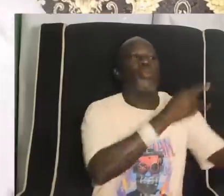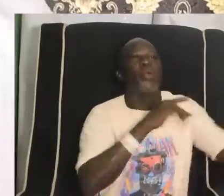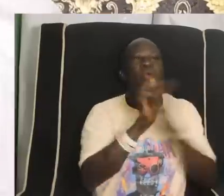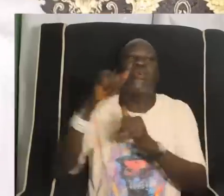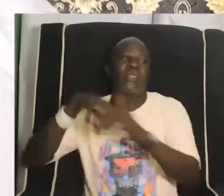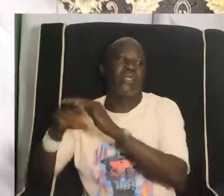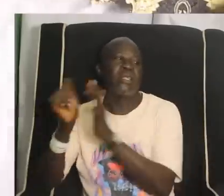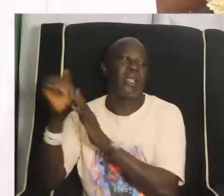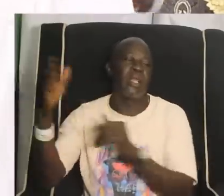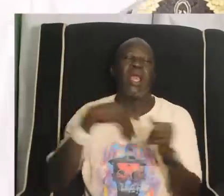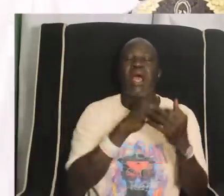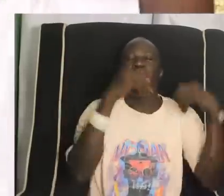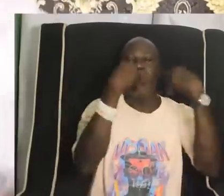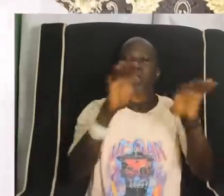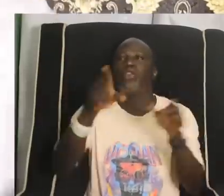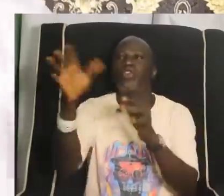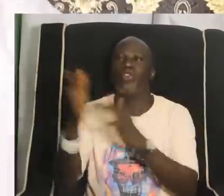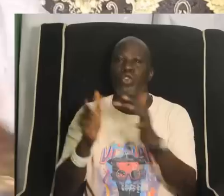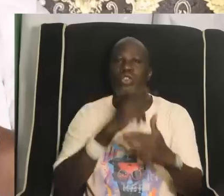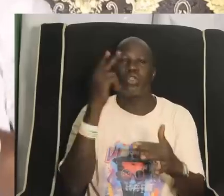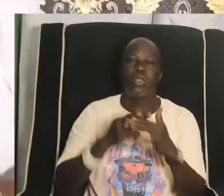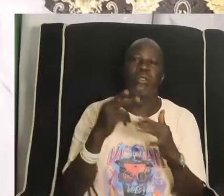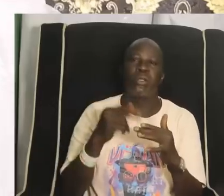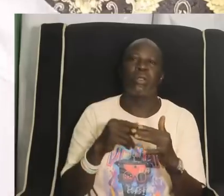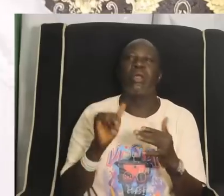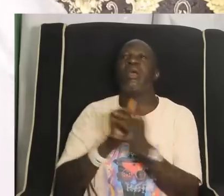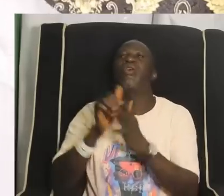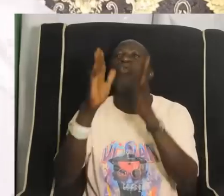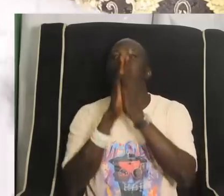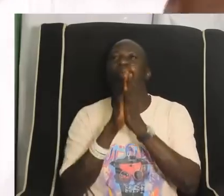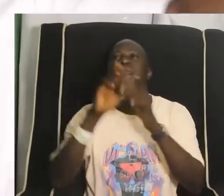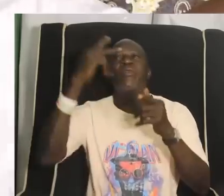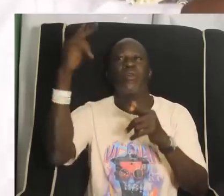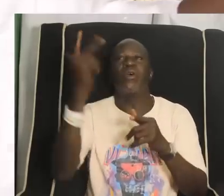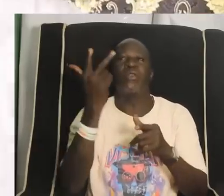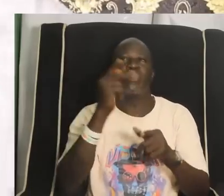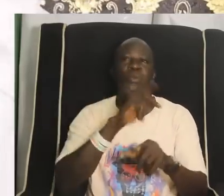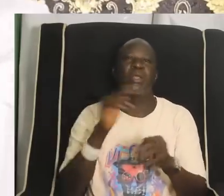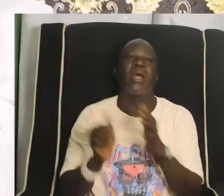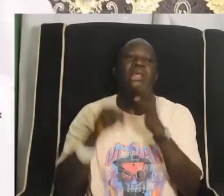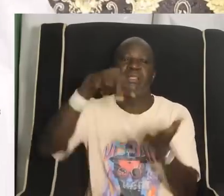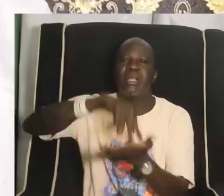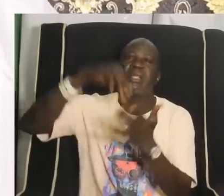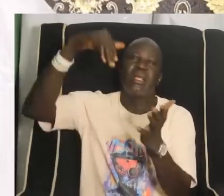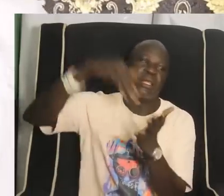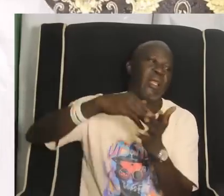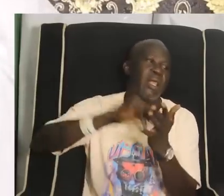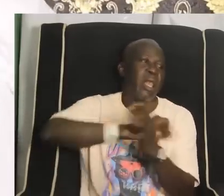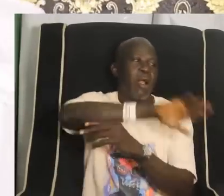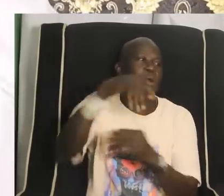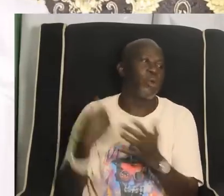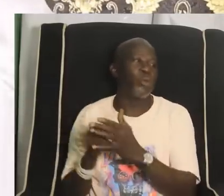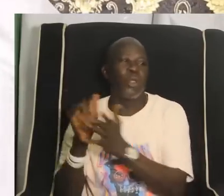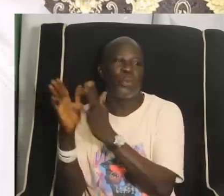of Jesus, I stand as your prophet. In the name of Jesus, you pray the third prayer. You stand on your feet.